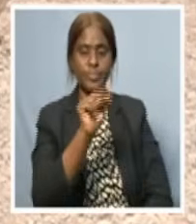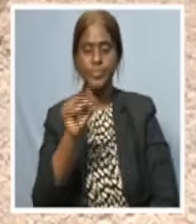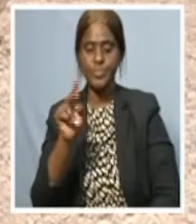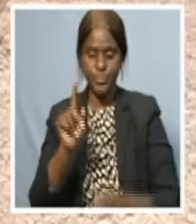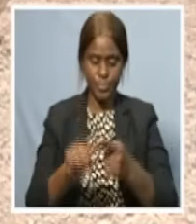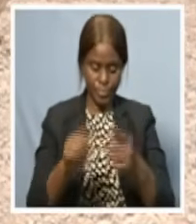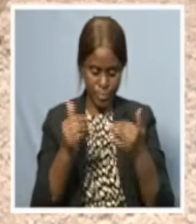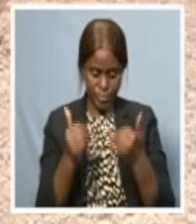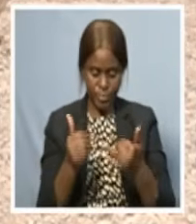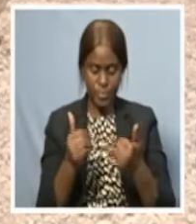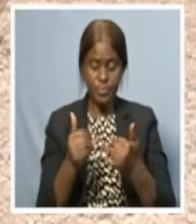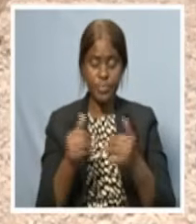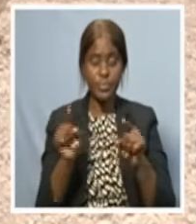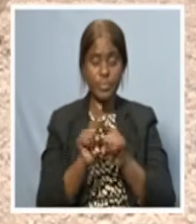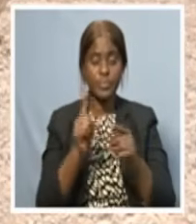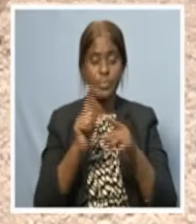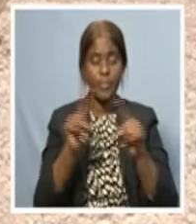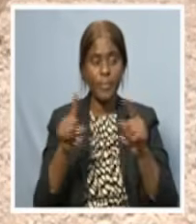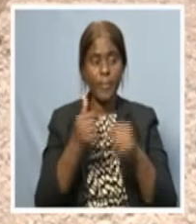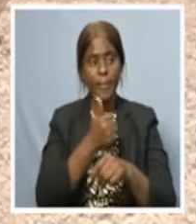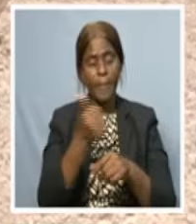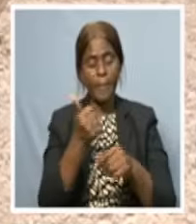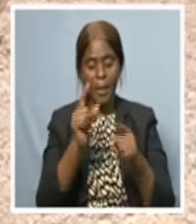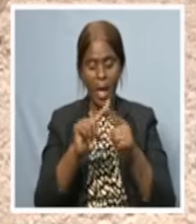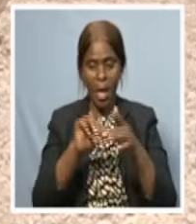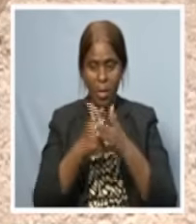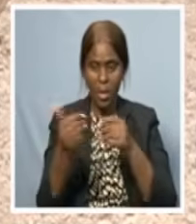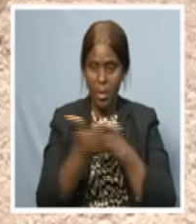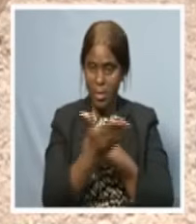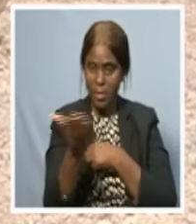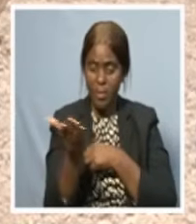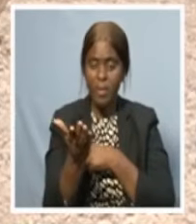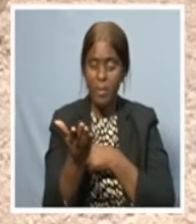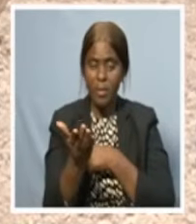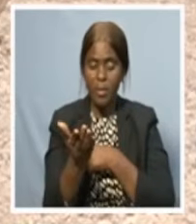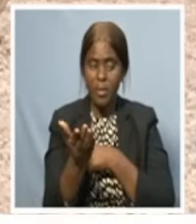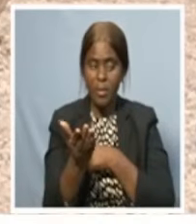2022 to date. How has the